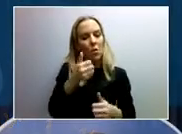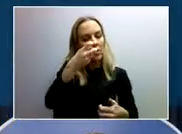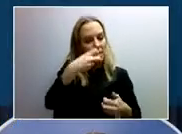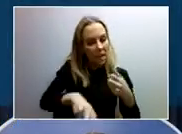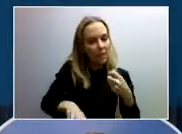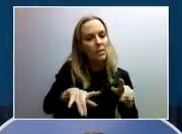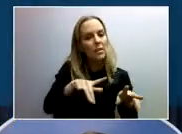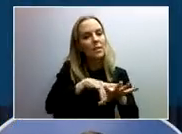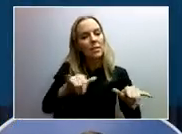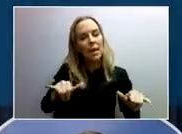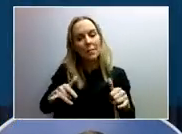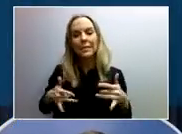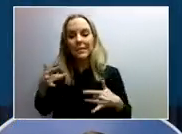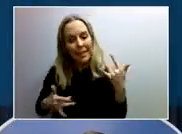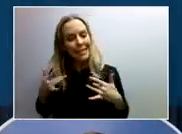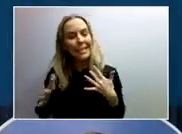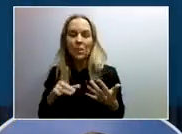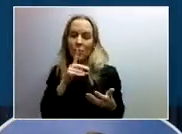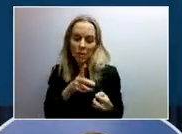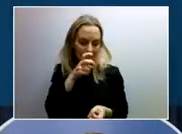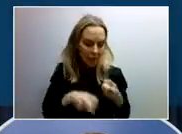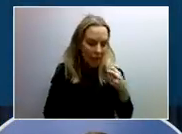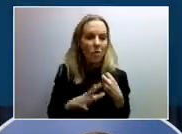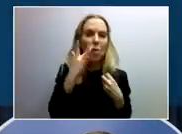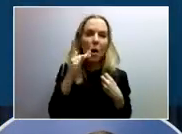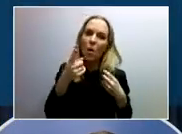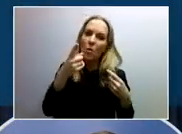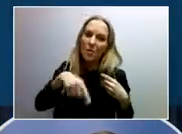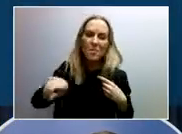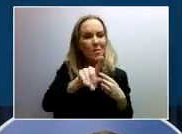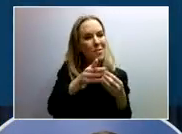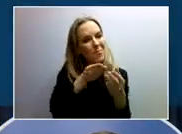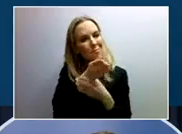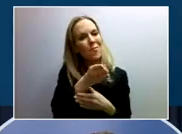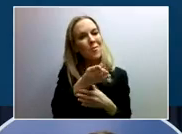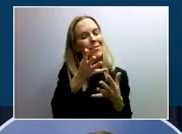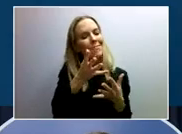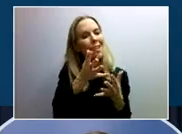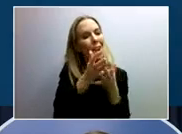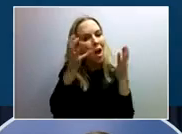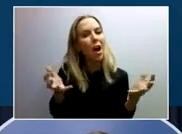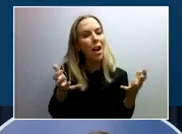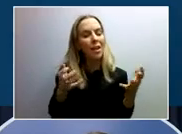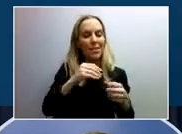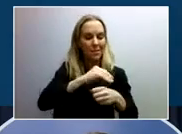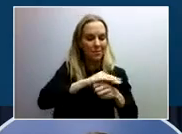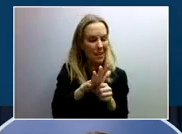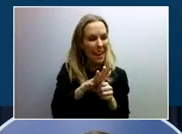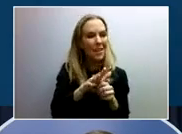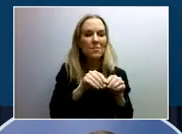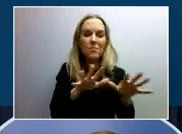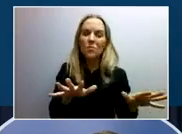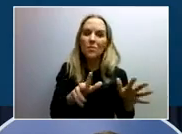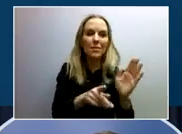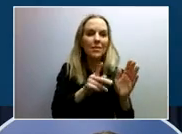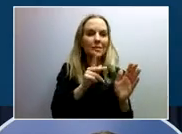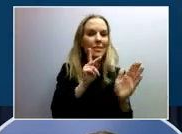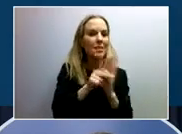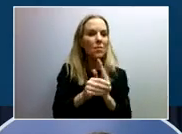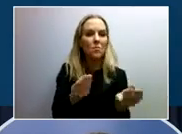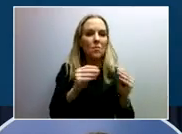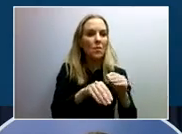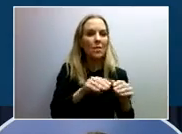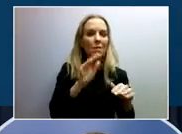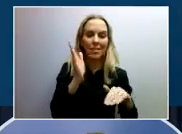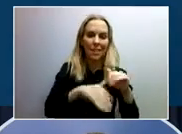It was the toughest because we've been through a lot. Pandemic, it's killed more than 12,000 people, people that we know